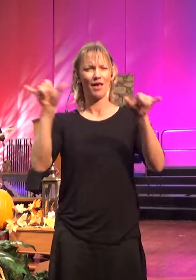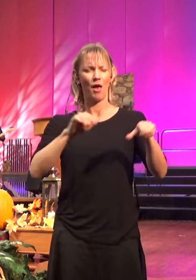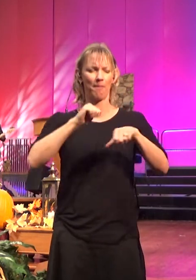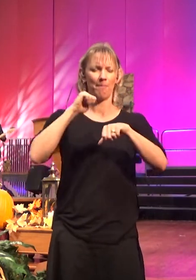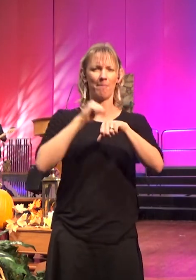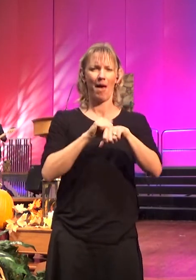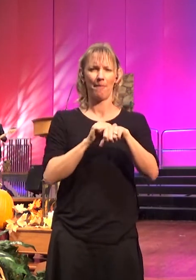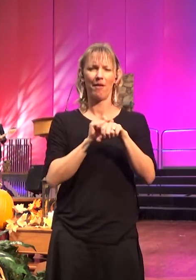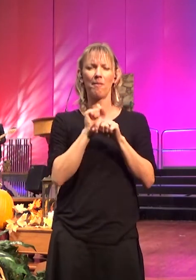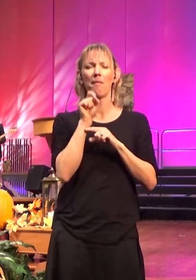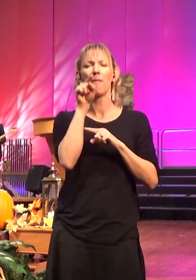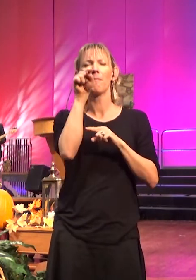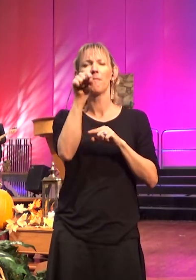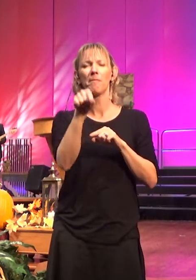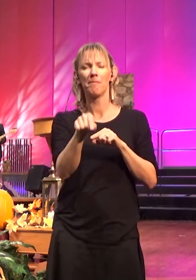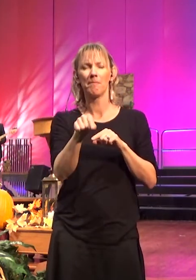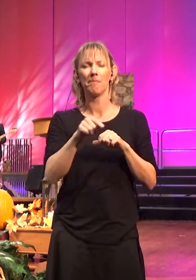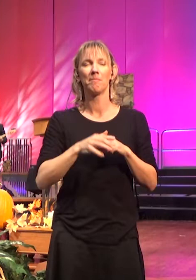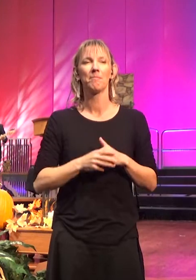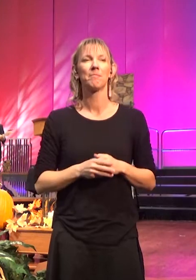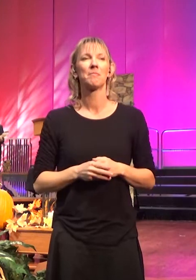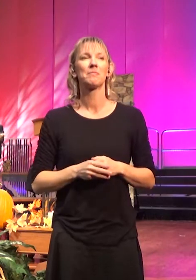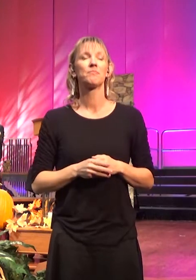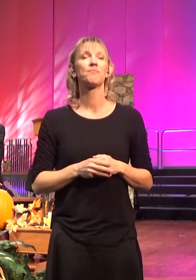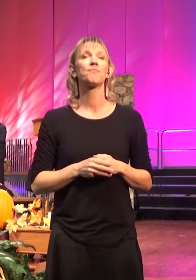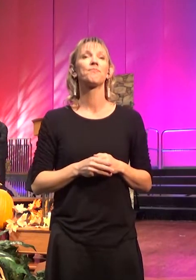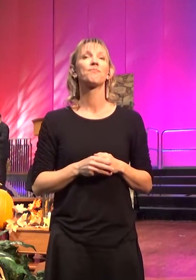every time we touch down.